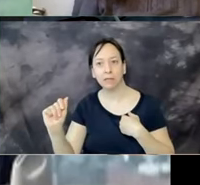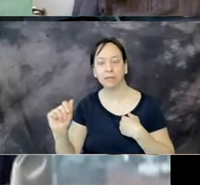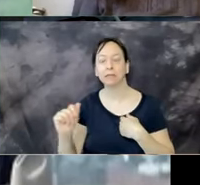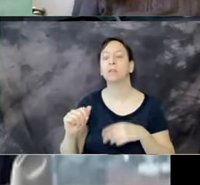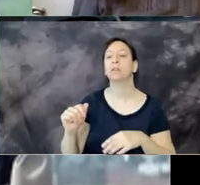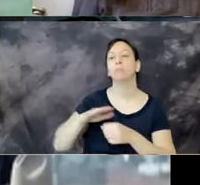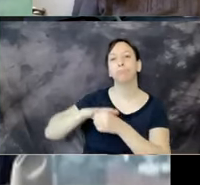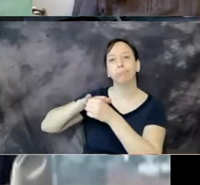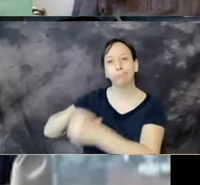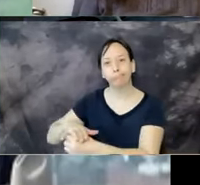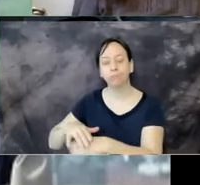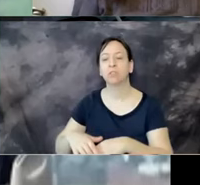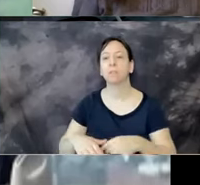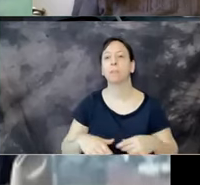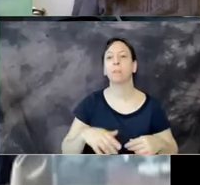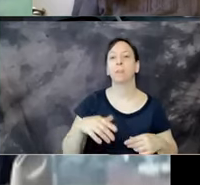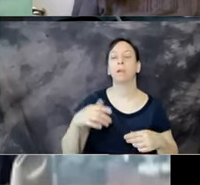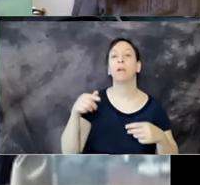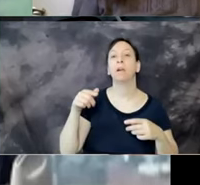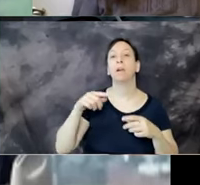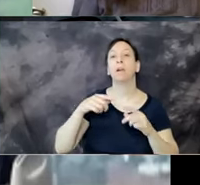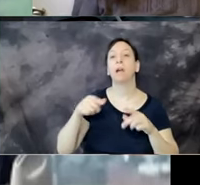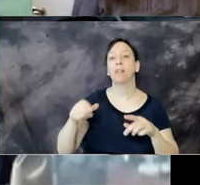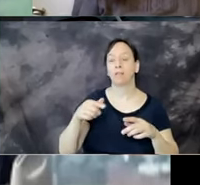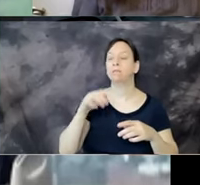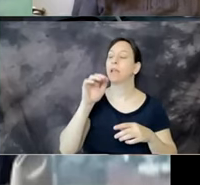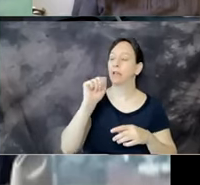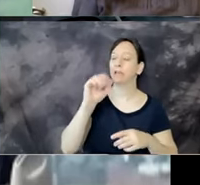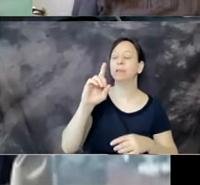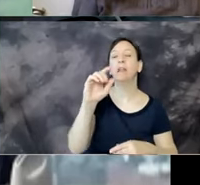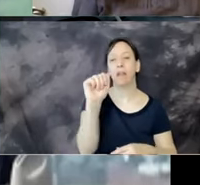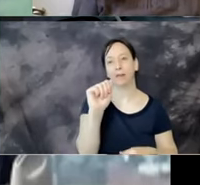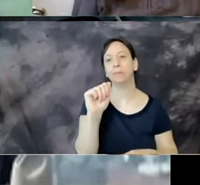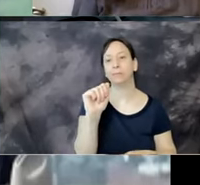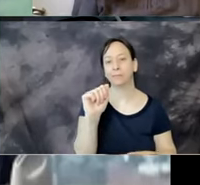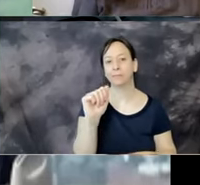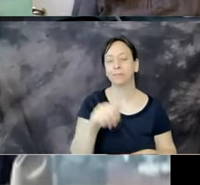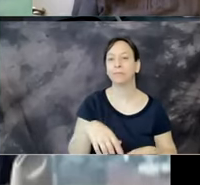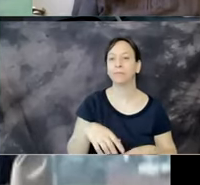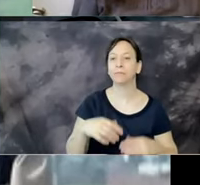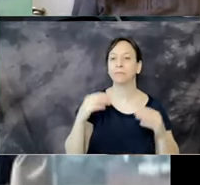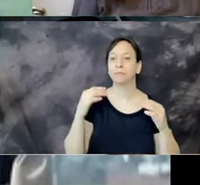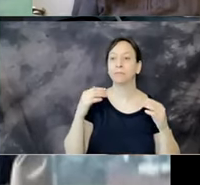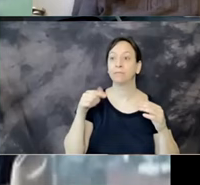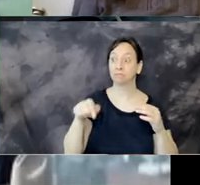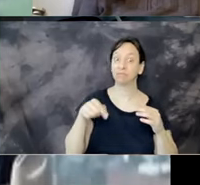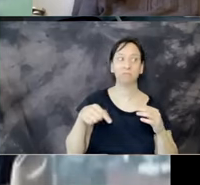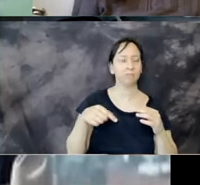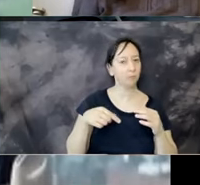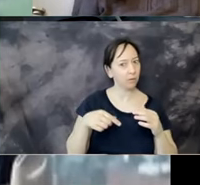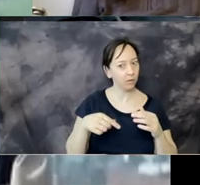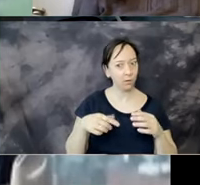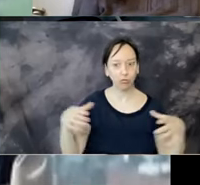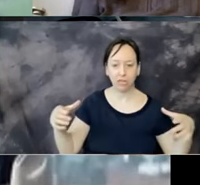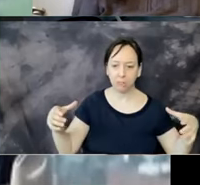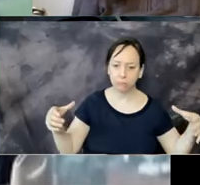the American with Disability Act. This was a rare joint session